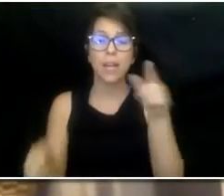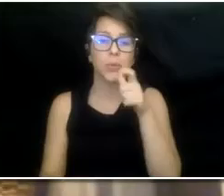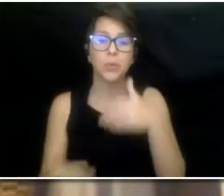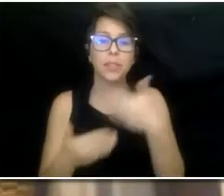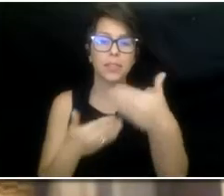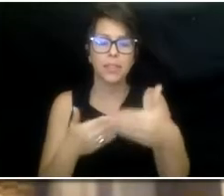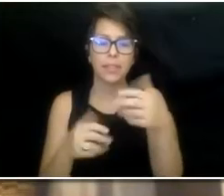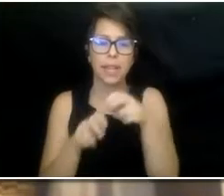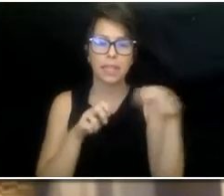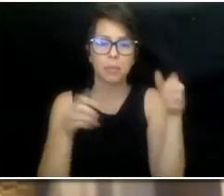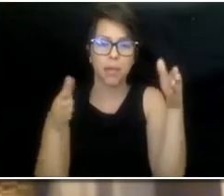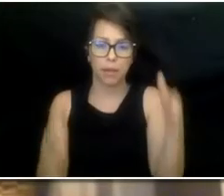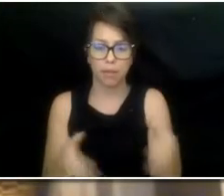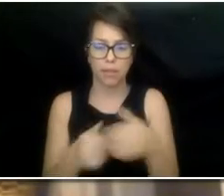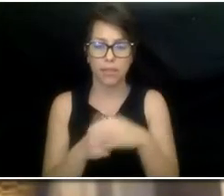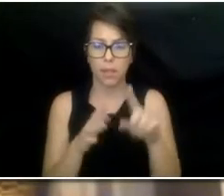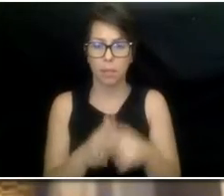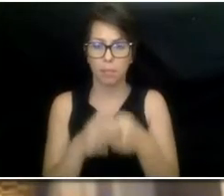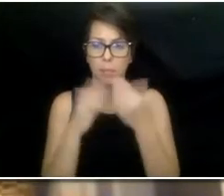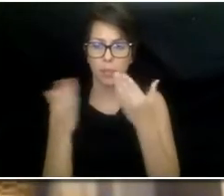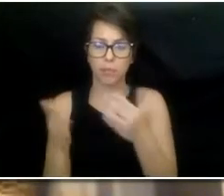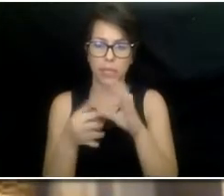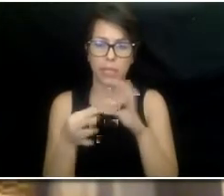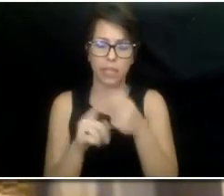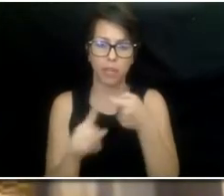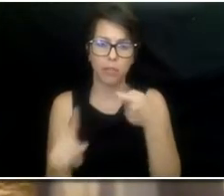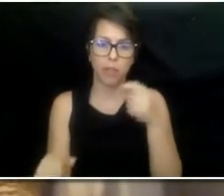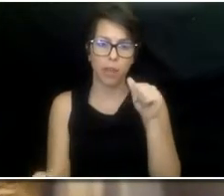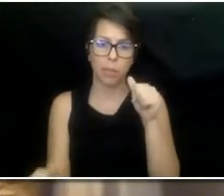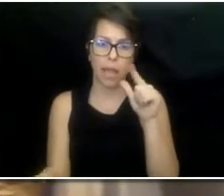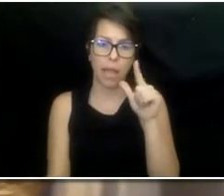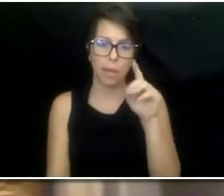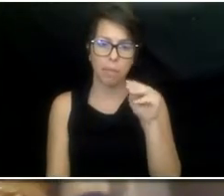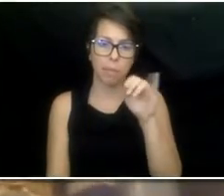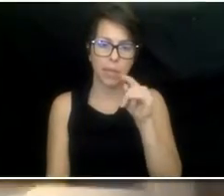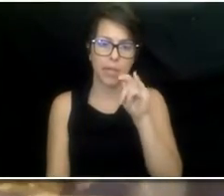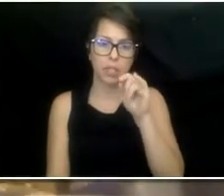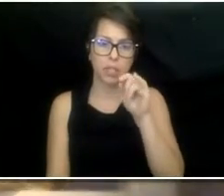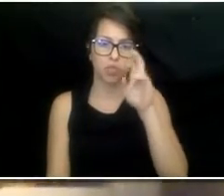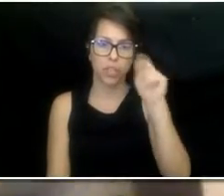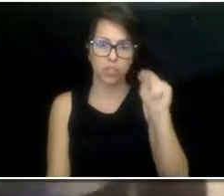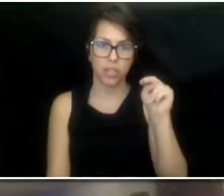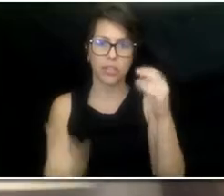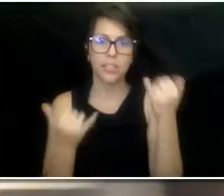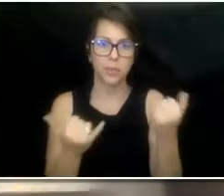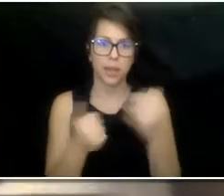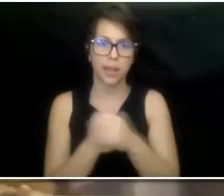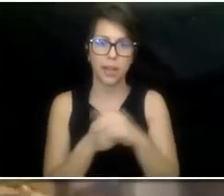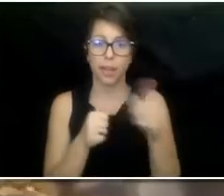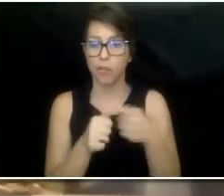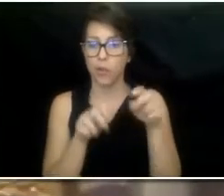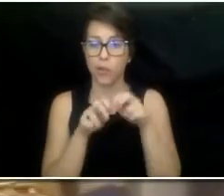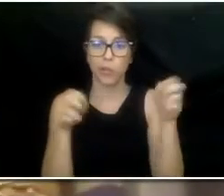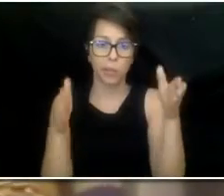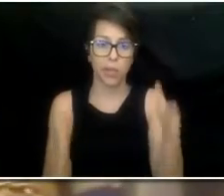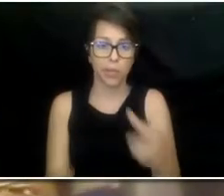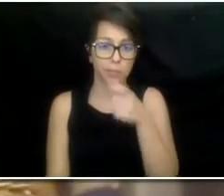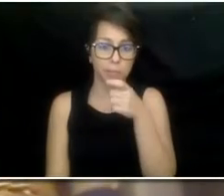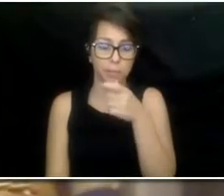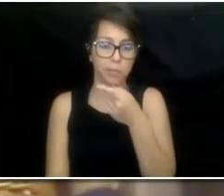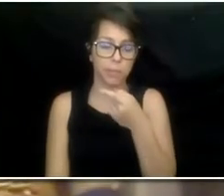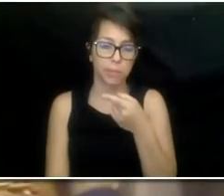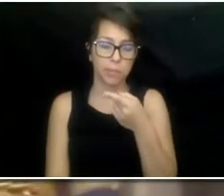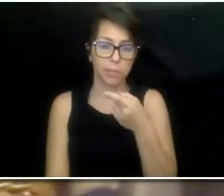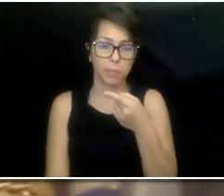dank from the mayor's office of gender and uh sorry of um domestic and gender based violence followed by